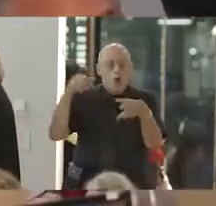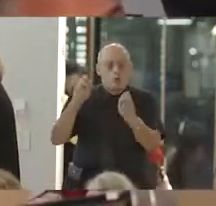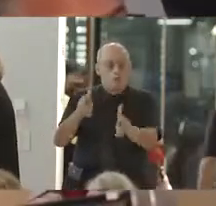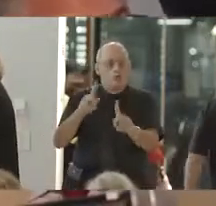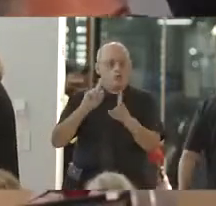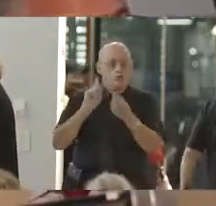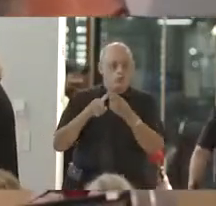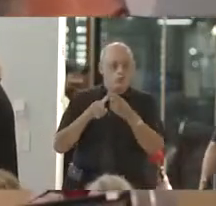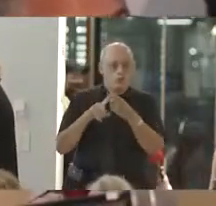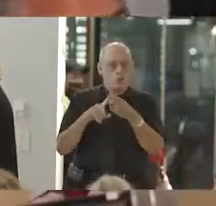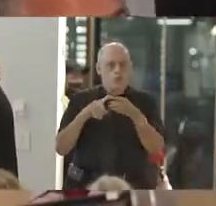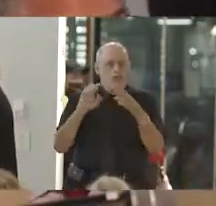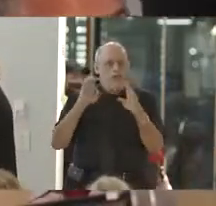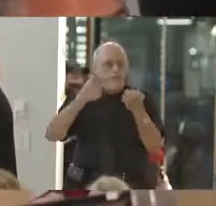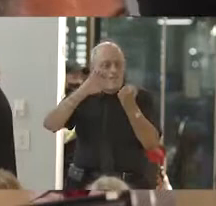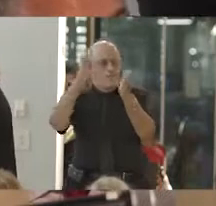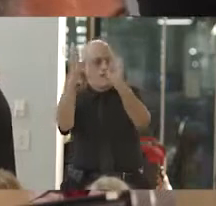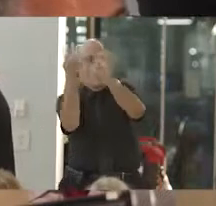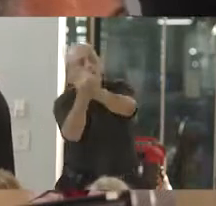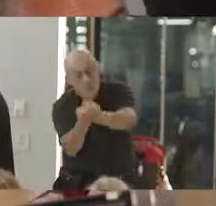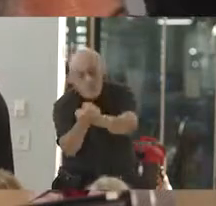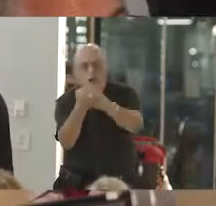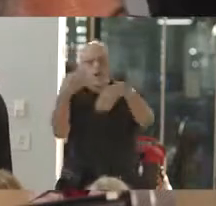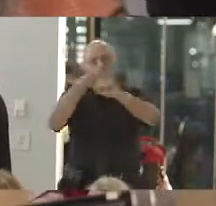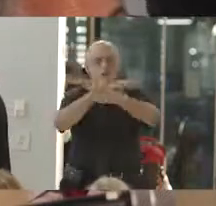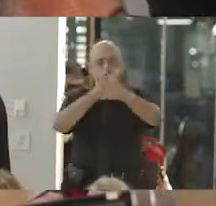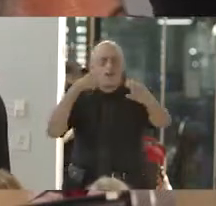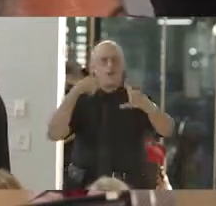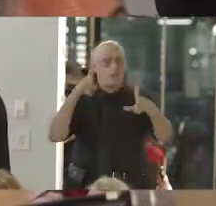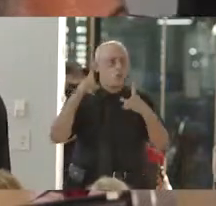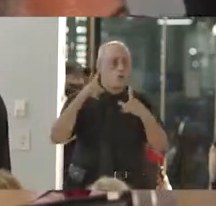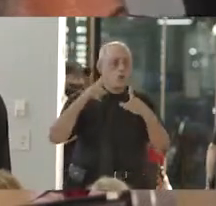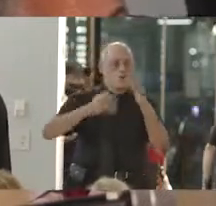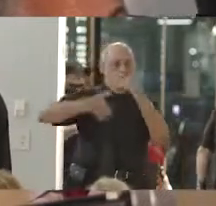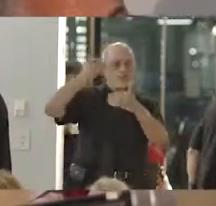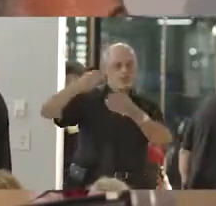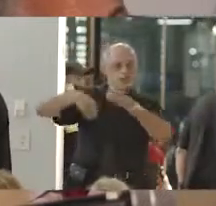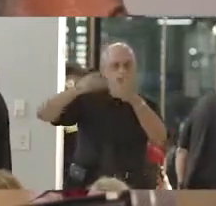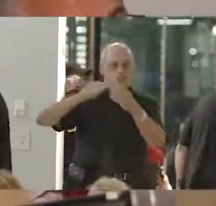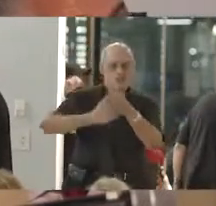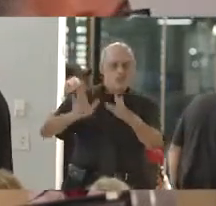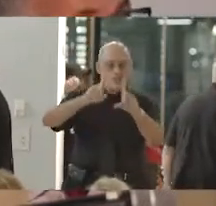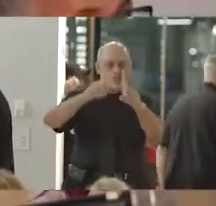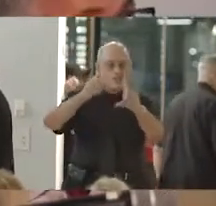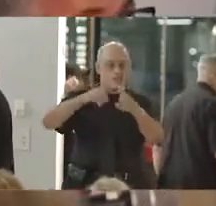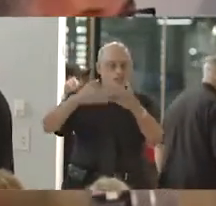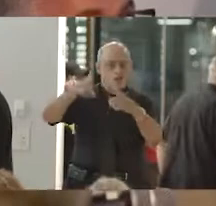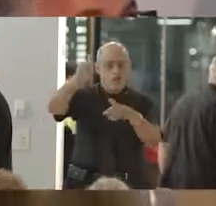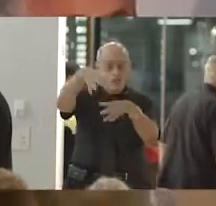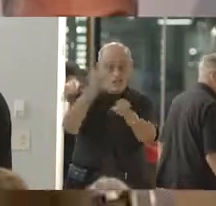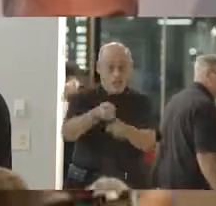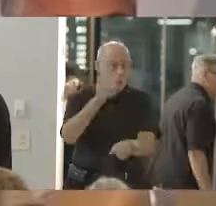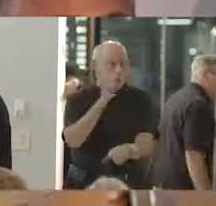to evolve it forward and make it ready for the needs of the next 100 years